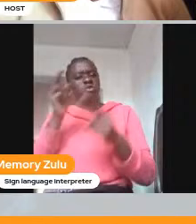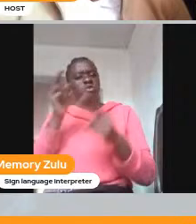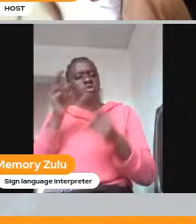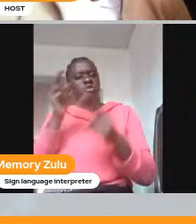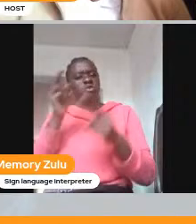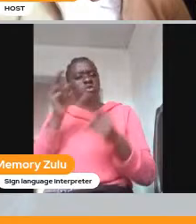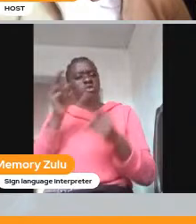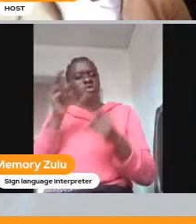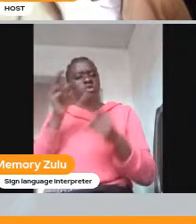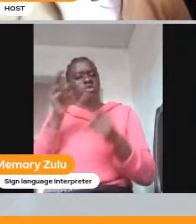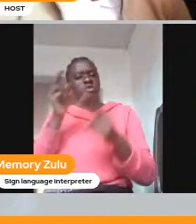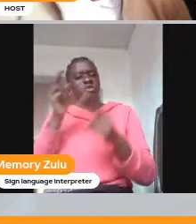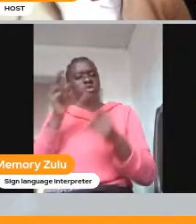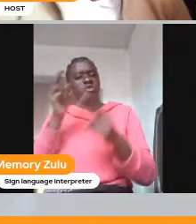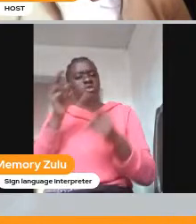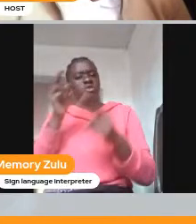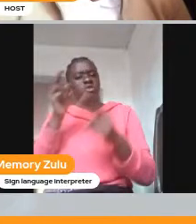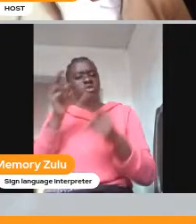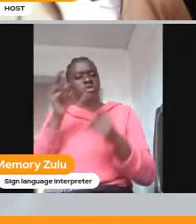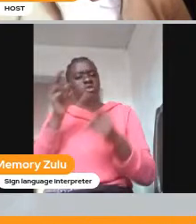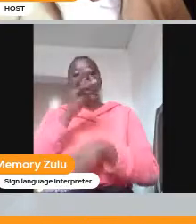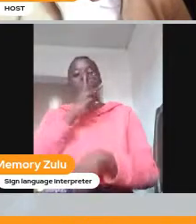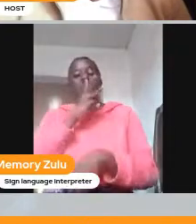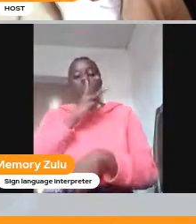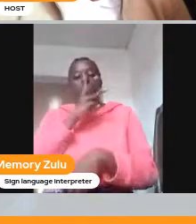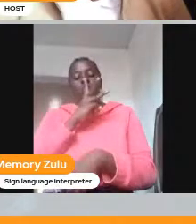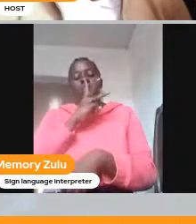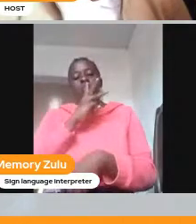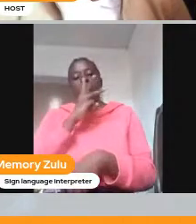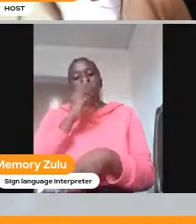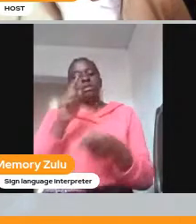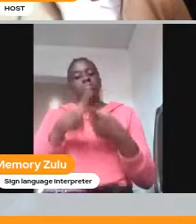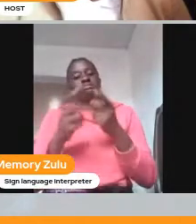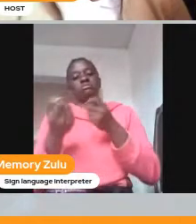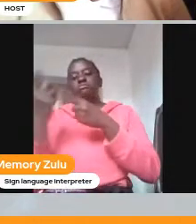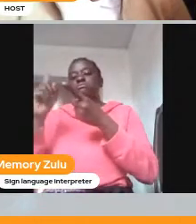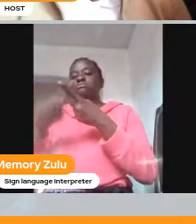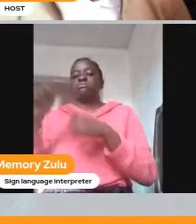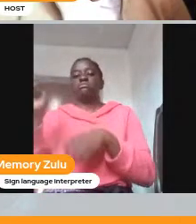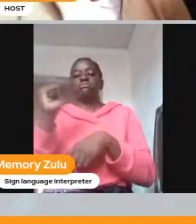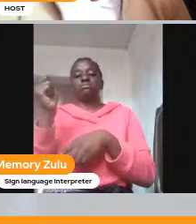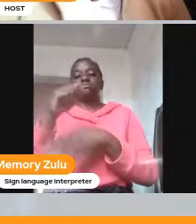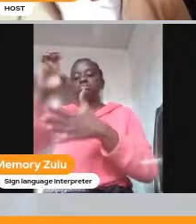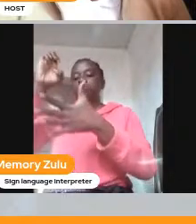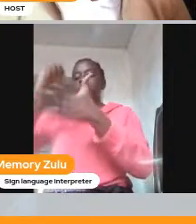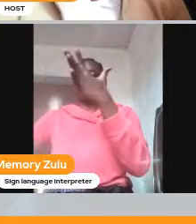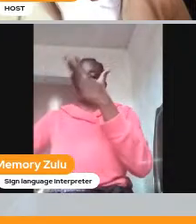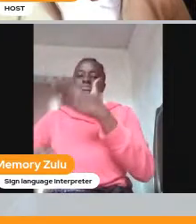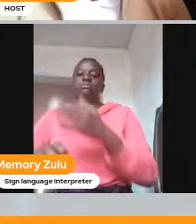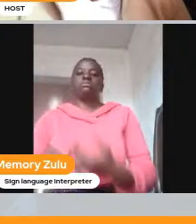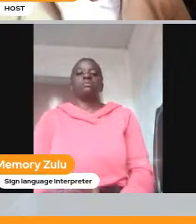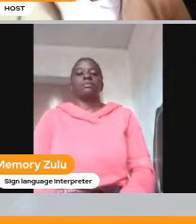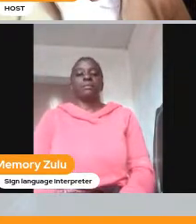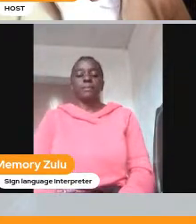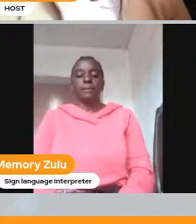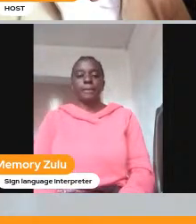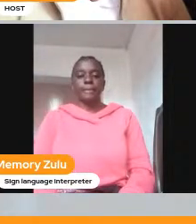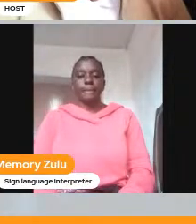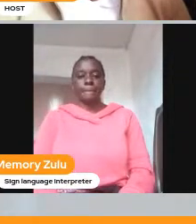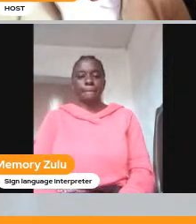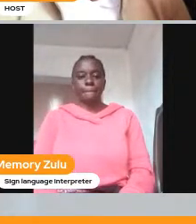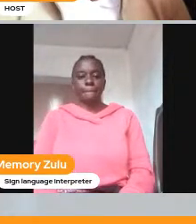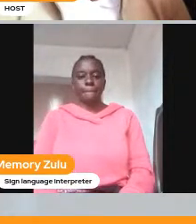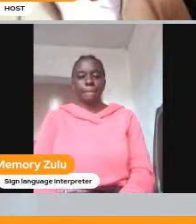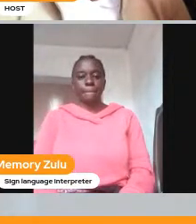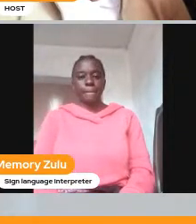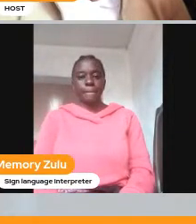water, one, there will be substances which may form the kidney stones. As a result, you have kidney